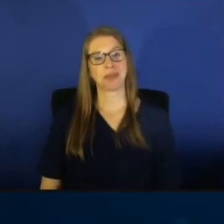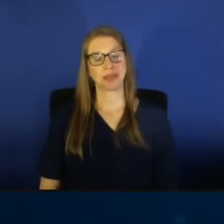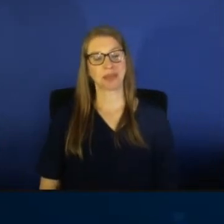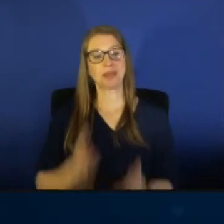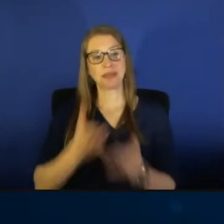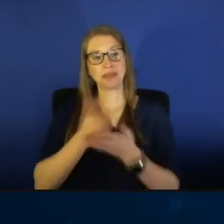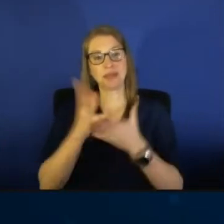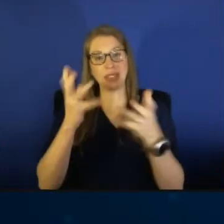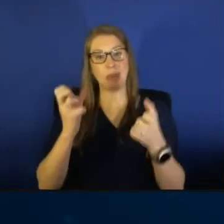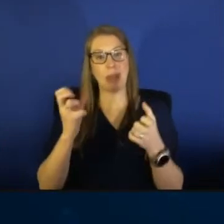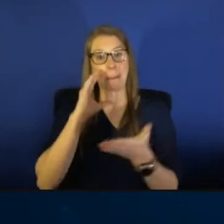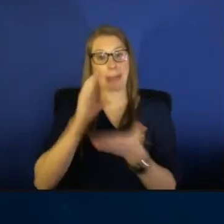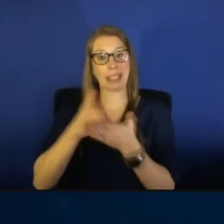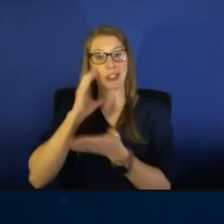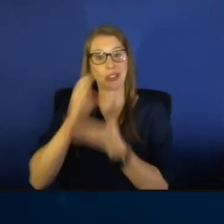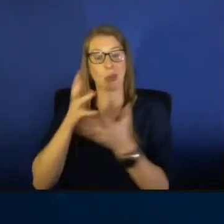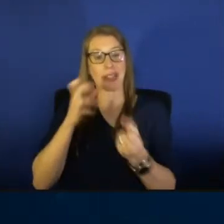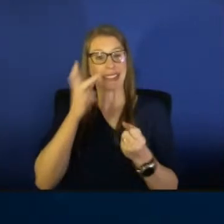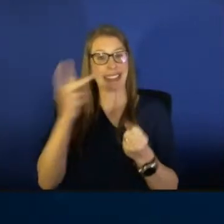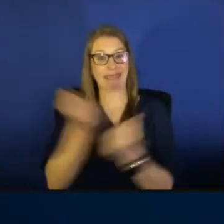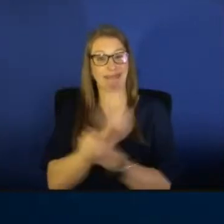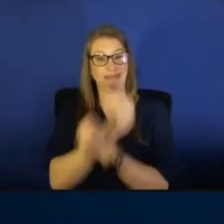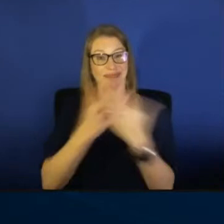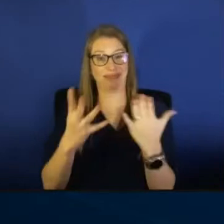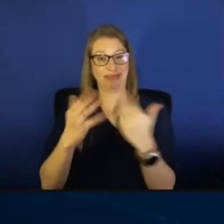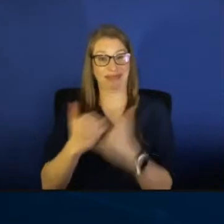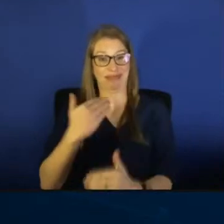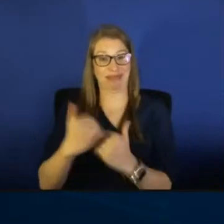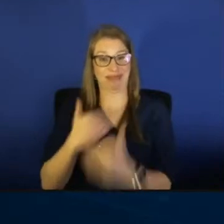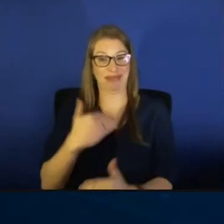pictures. We want to see it all. Send them our way. Okay.